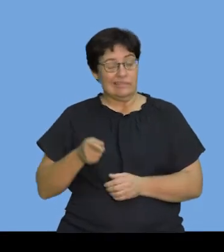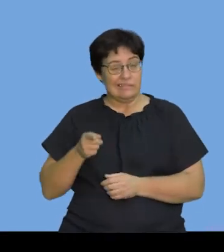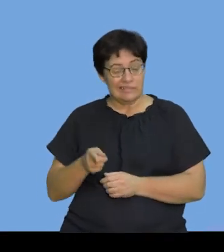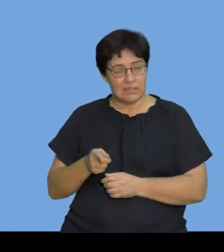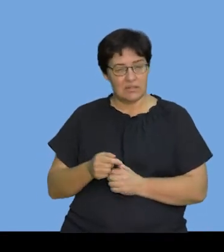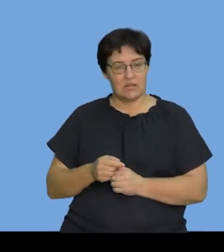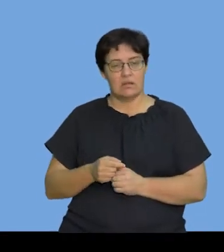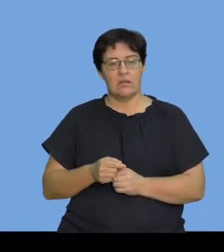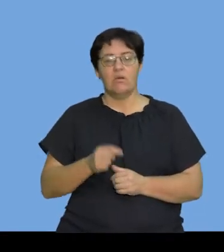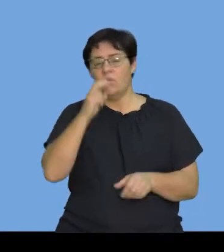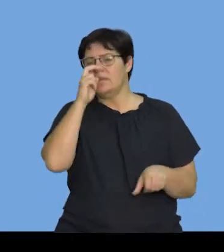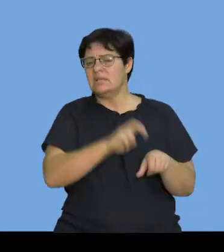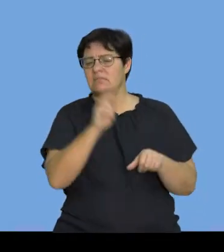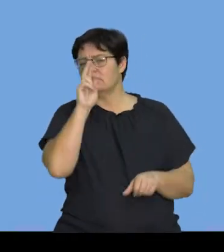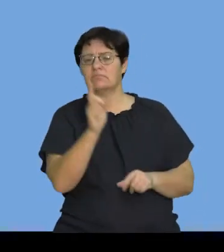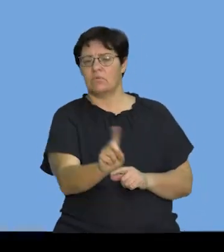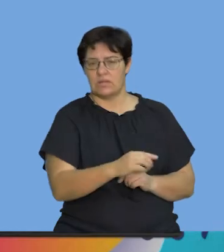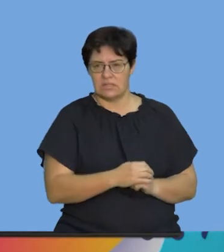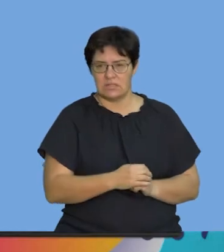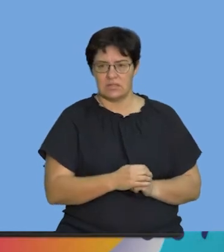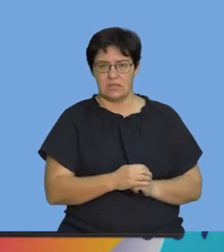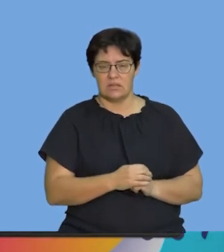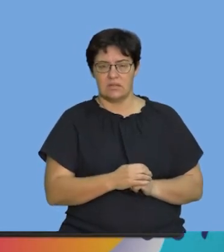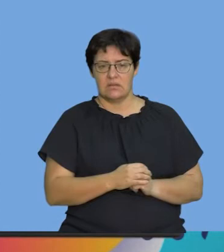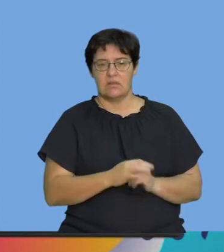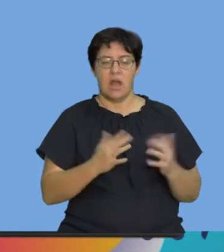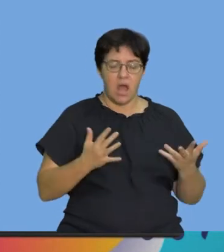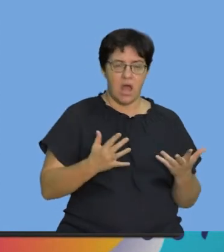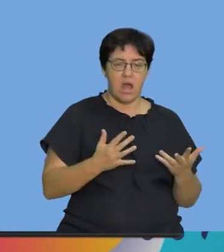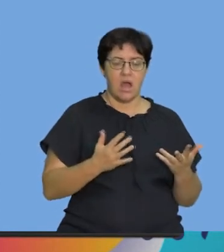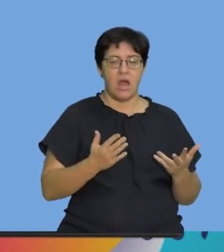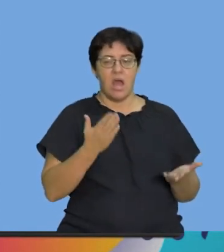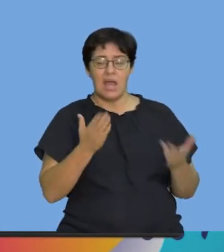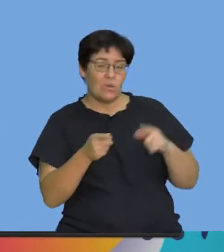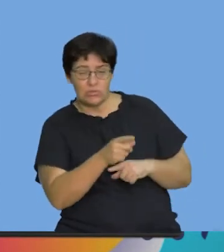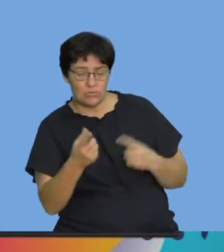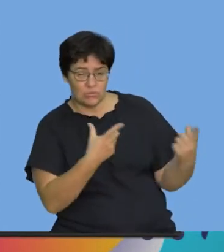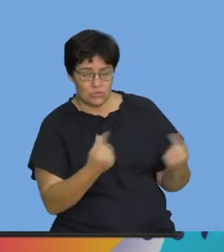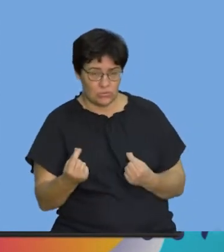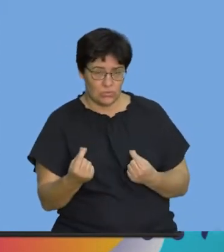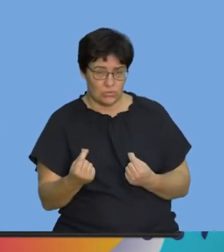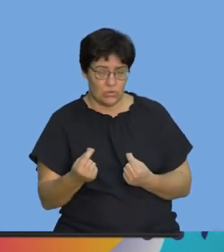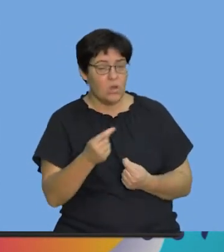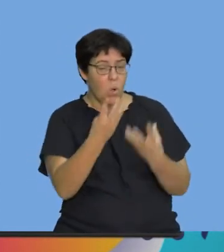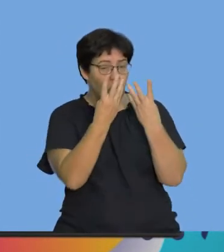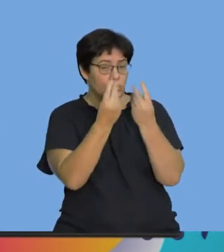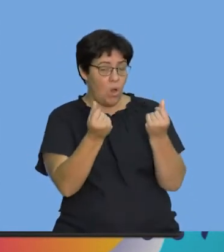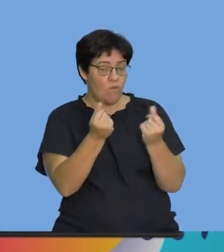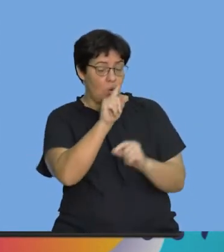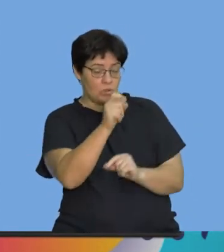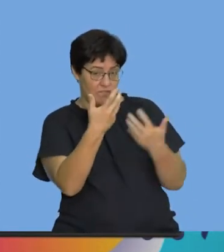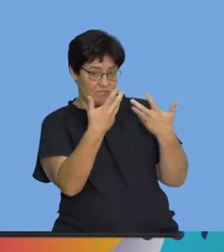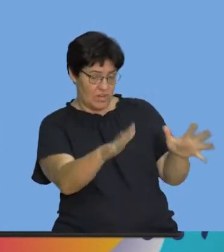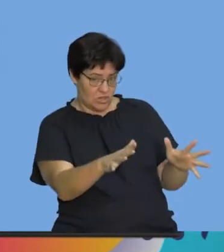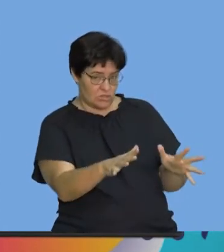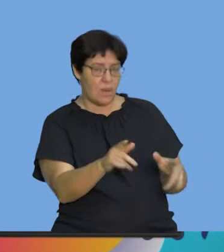what you then need to look at when dealing with these kinds of equations is At the end of you solving the question, you always need to